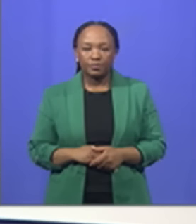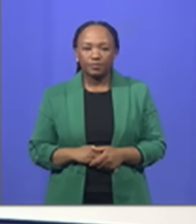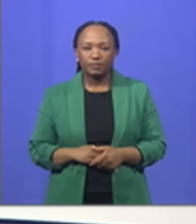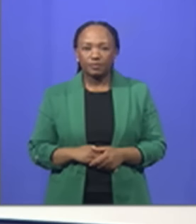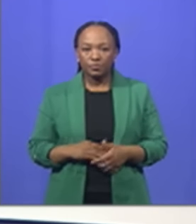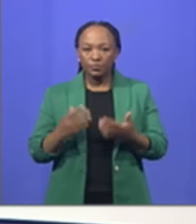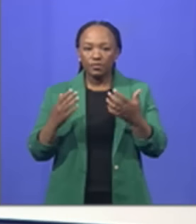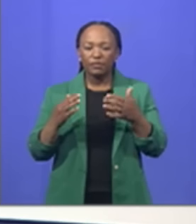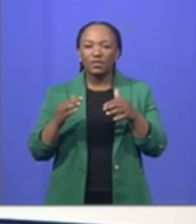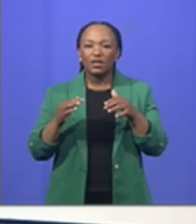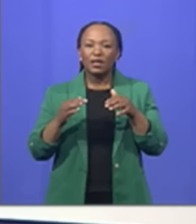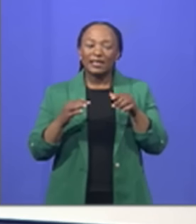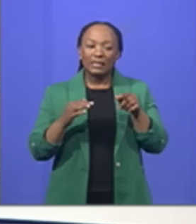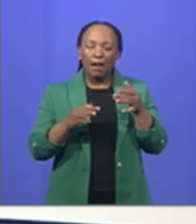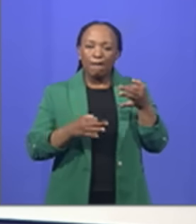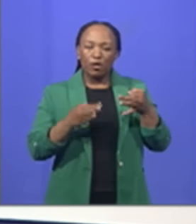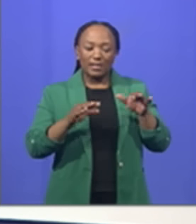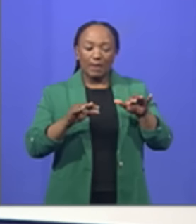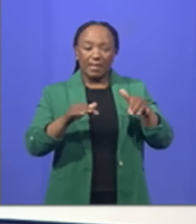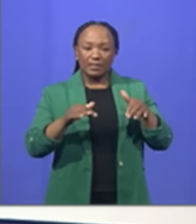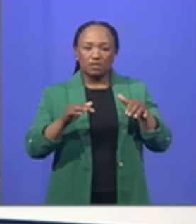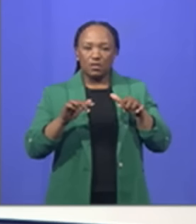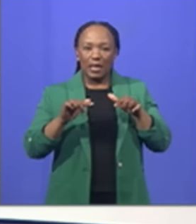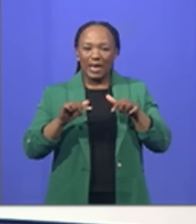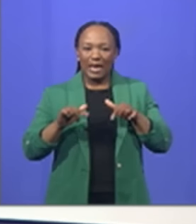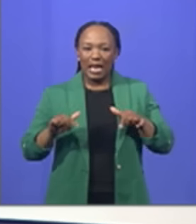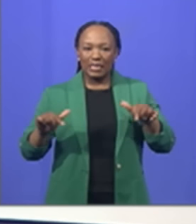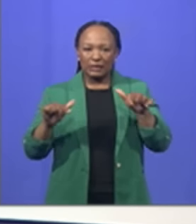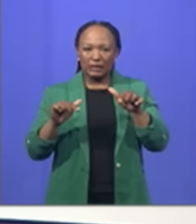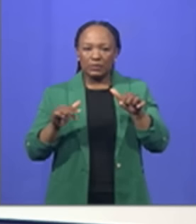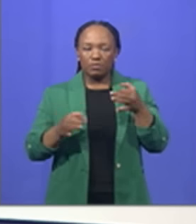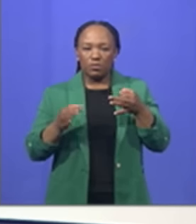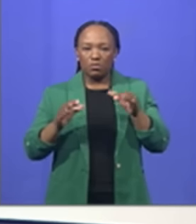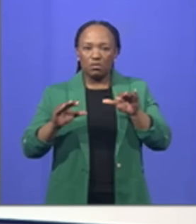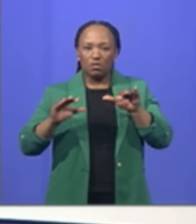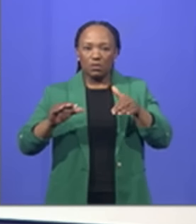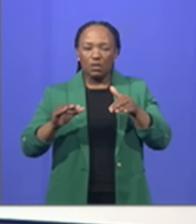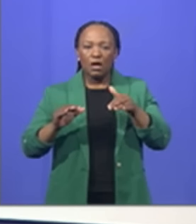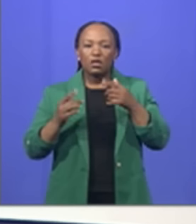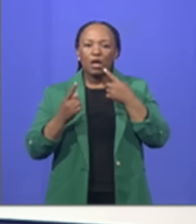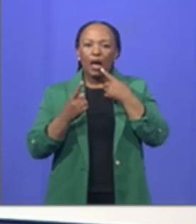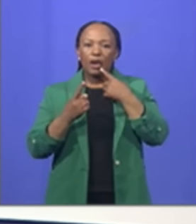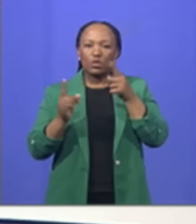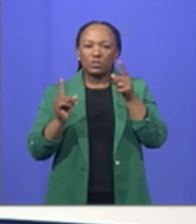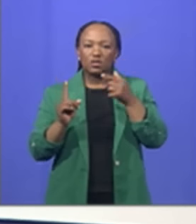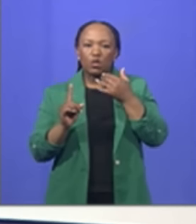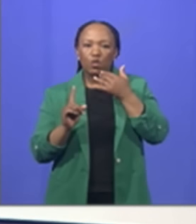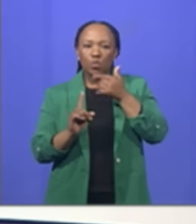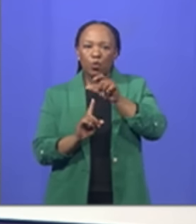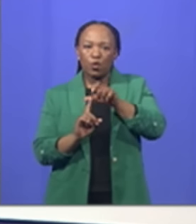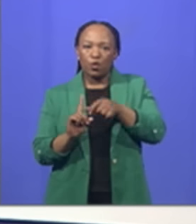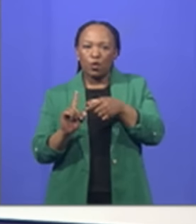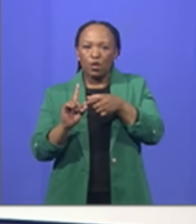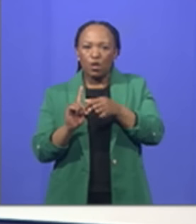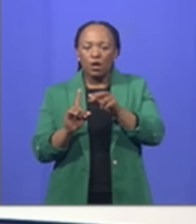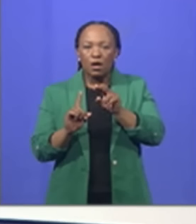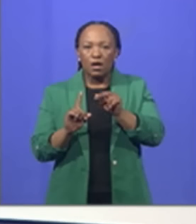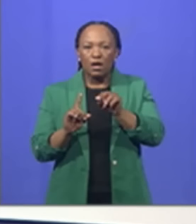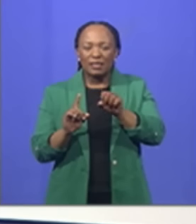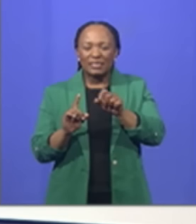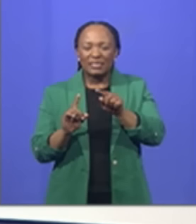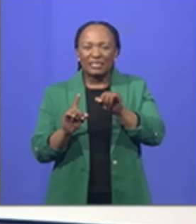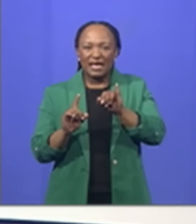Mokgatlo wa Land Party o tsebisitse sereti gape le seopedi le mongwadi wa mmino Ntsiki Mazwai bjalo ka nkgetheng wa bona wa bomera bja toropo